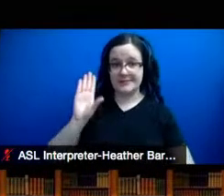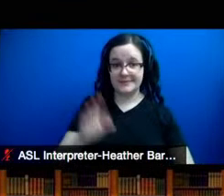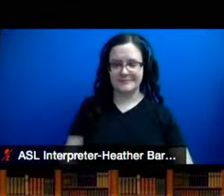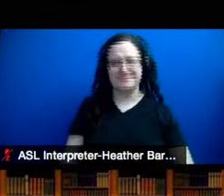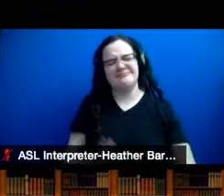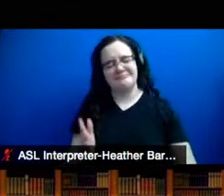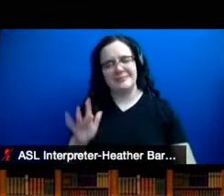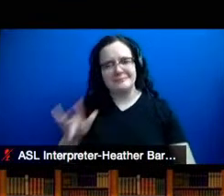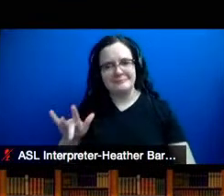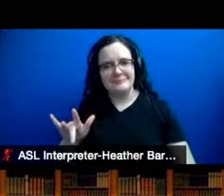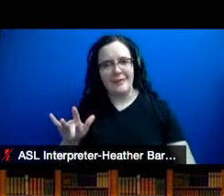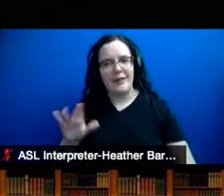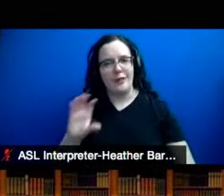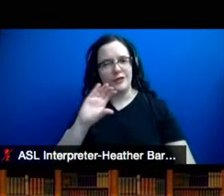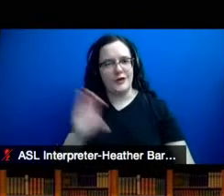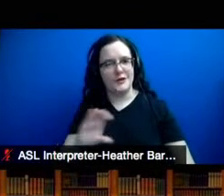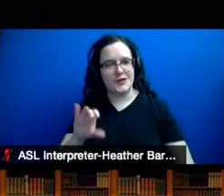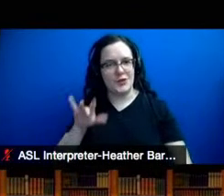remotely.